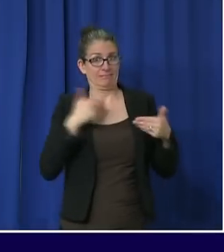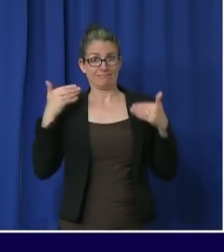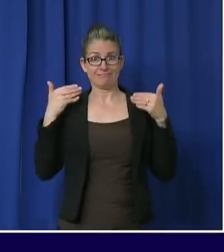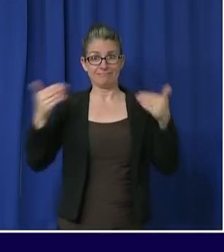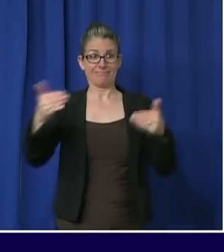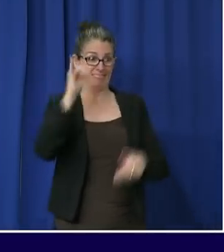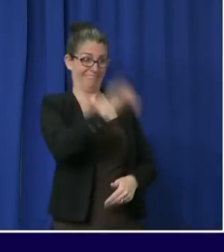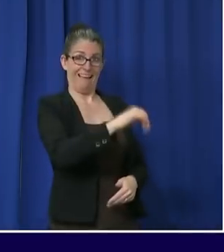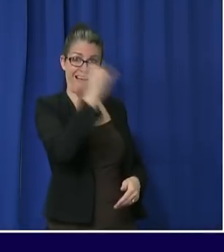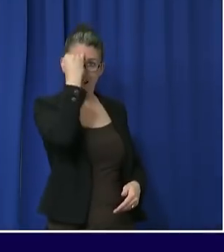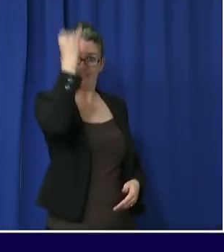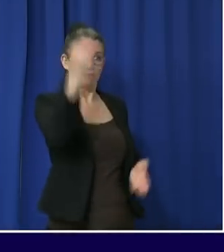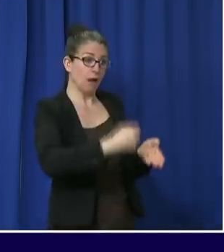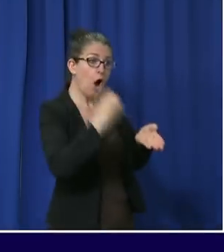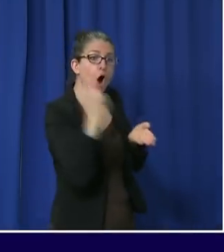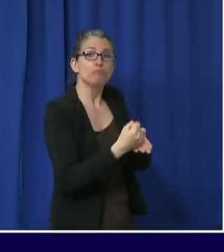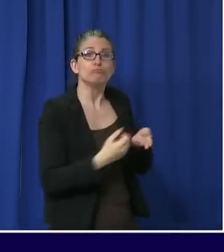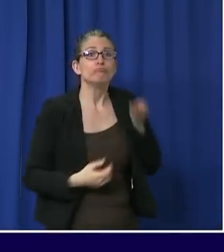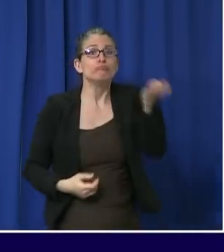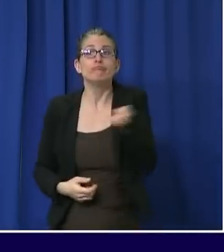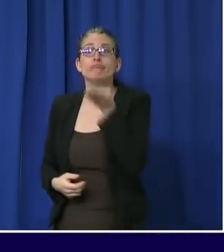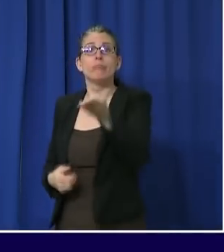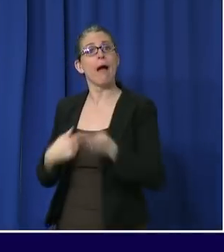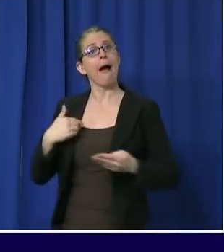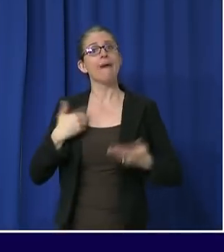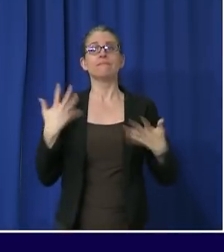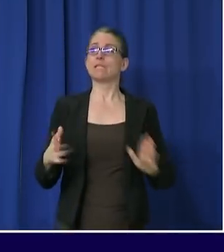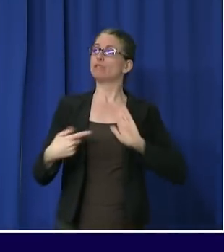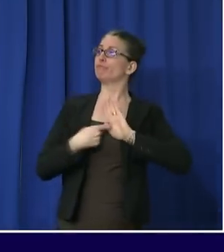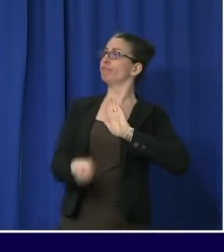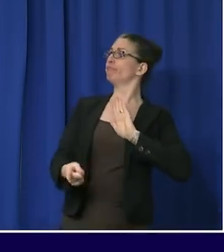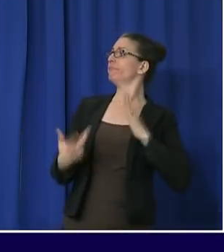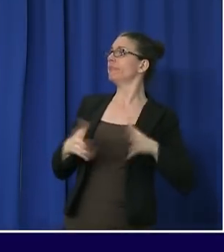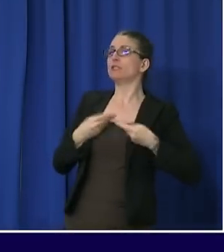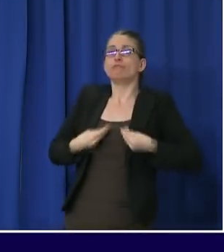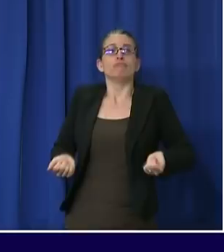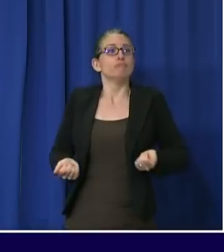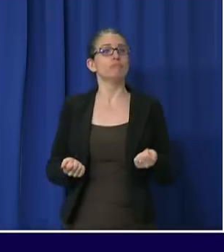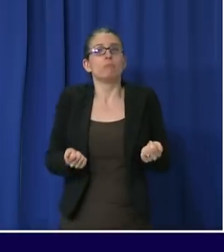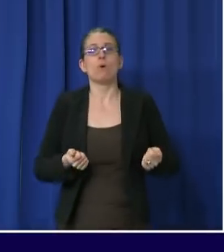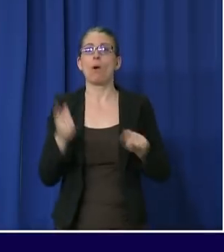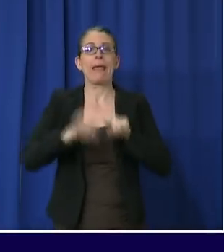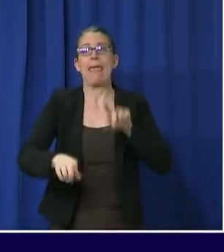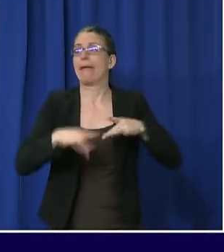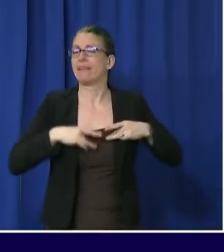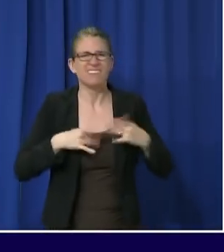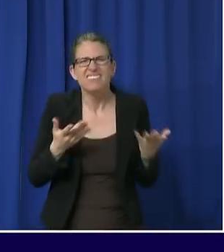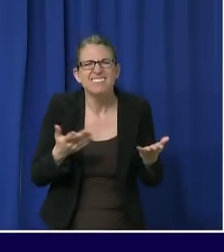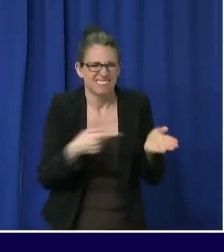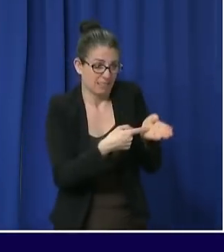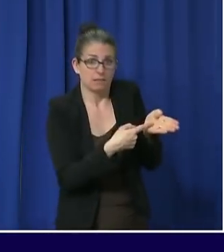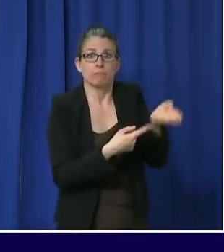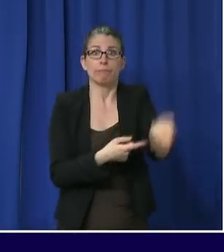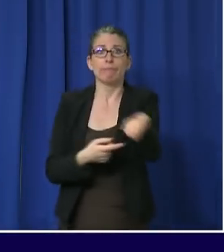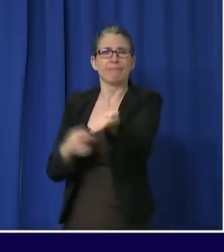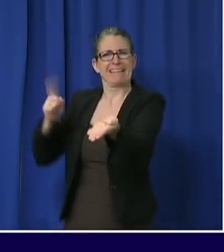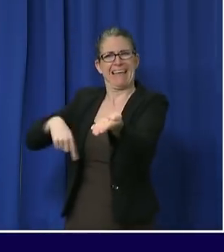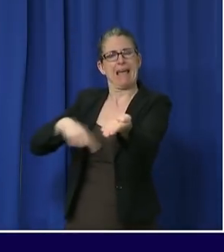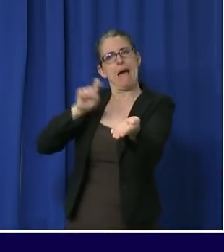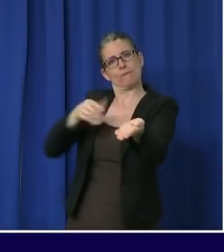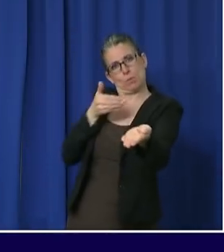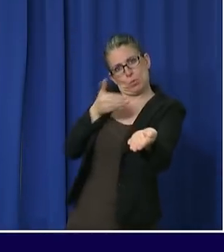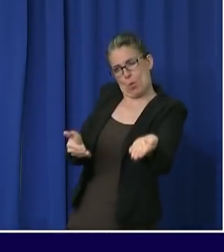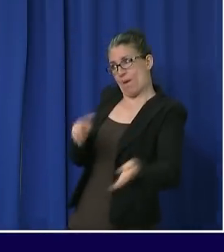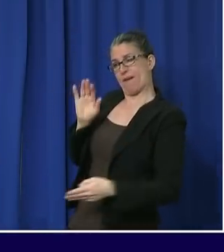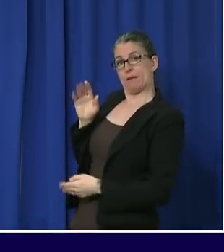possible that in the coming days, weeks, months, the science around immunity and antibody testing will get there. The tests could be better,